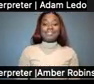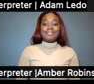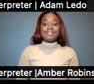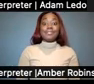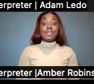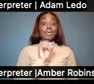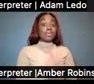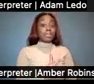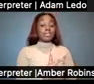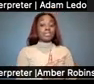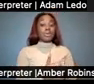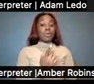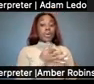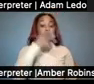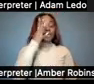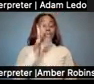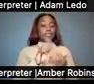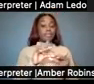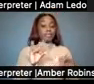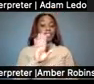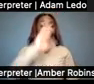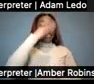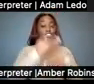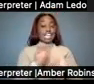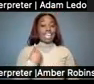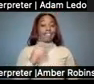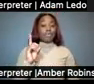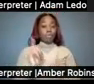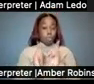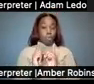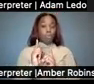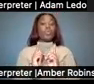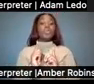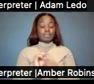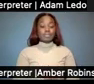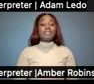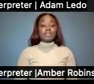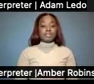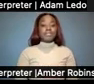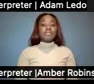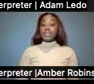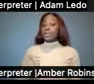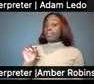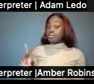Okay, so one, one parent says that their son has a one-to-one. One, okay.